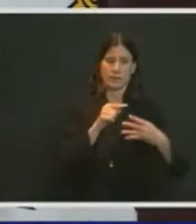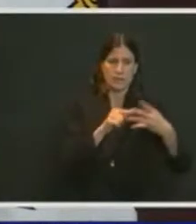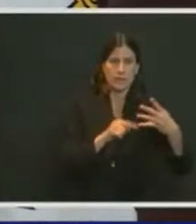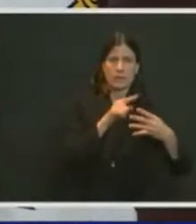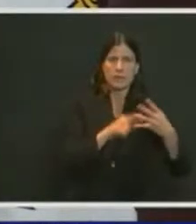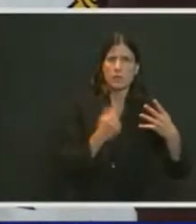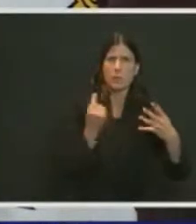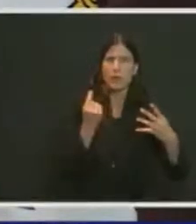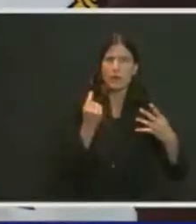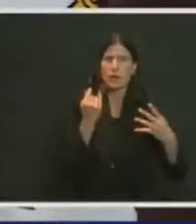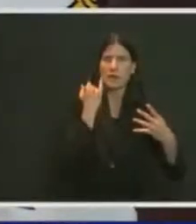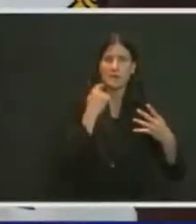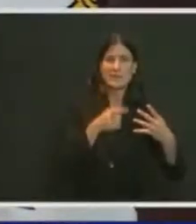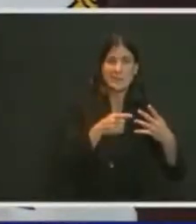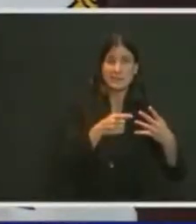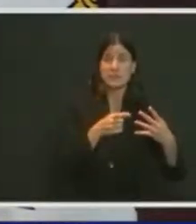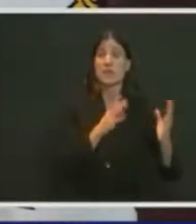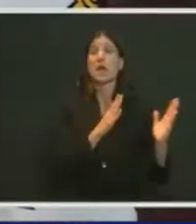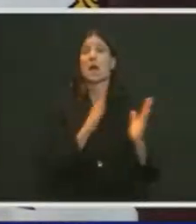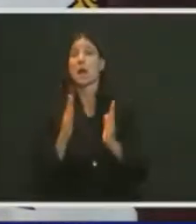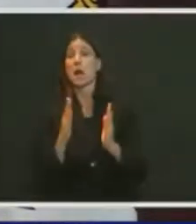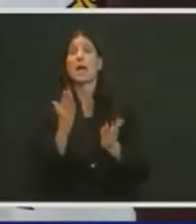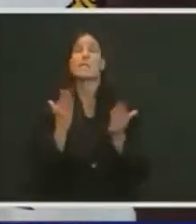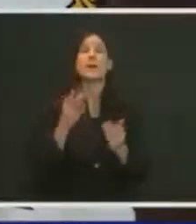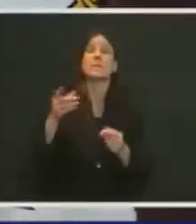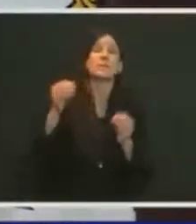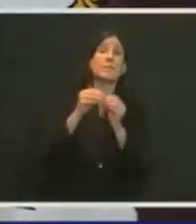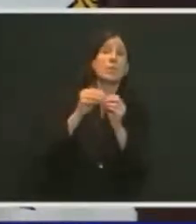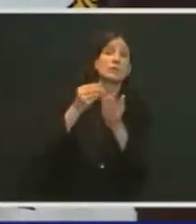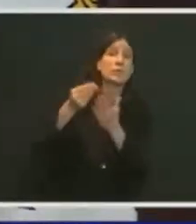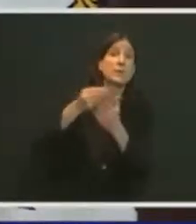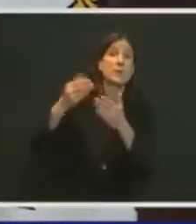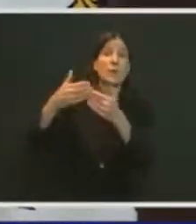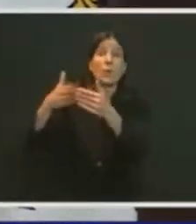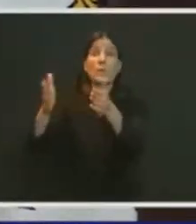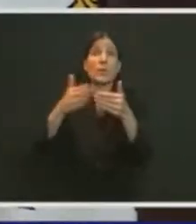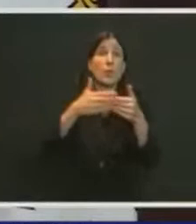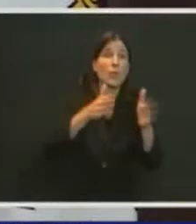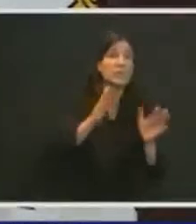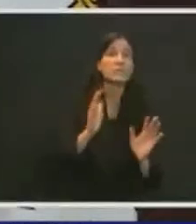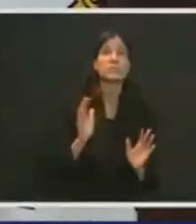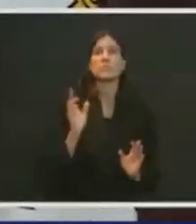shopping, and you let that happen for, say, 2 weeks,